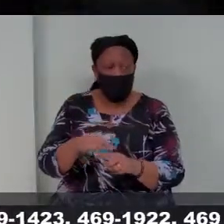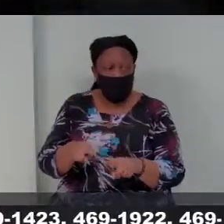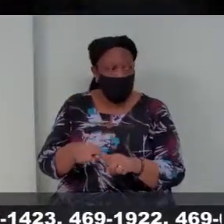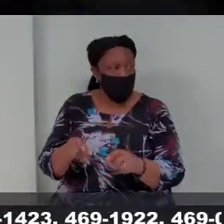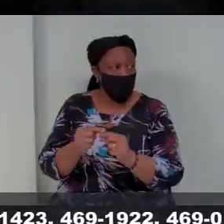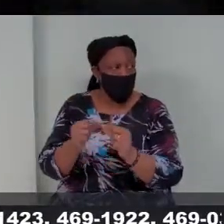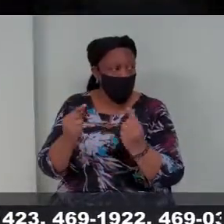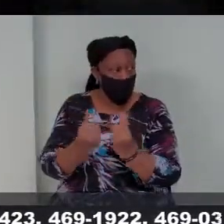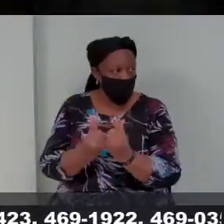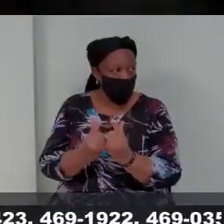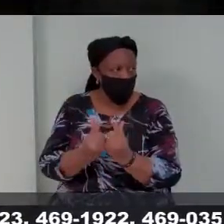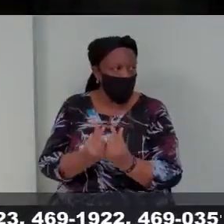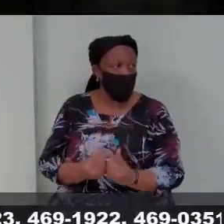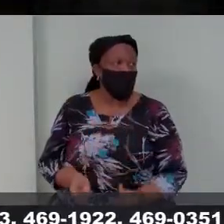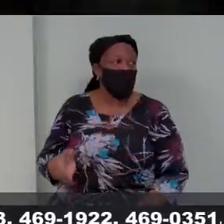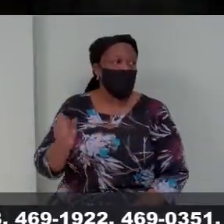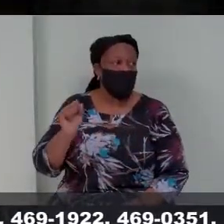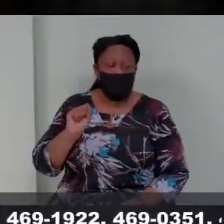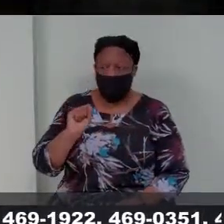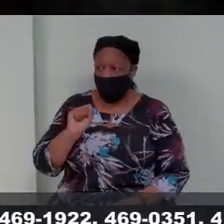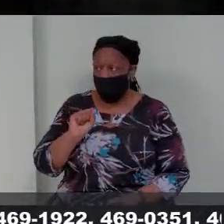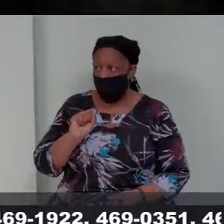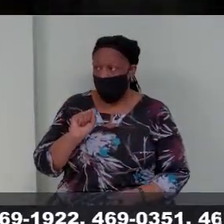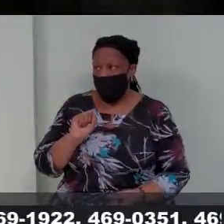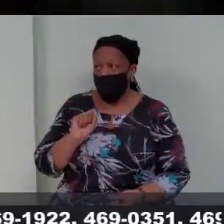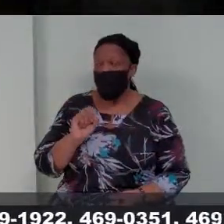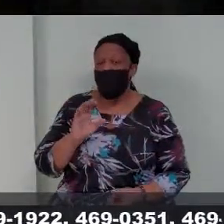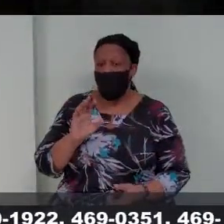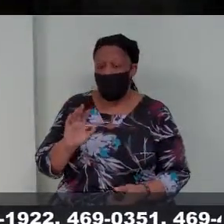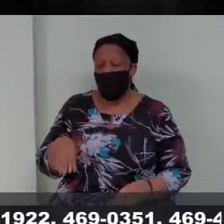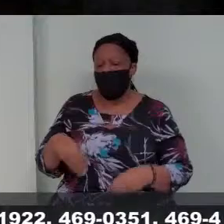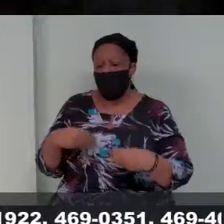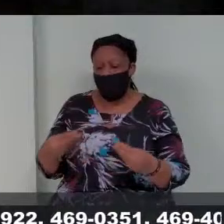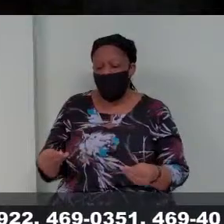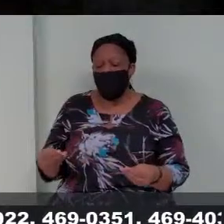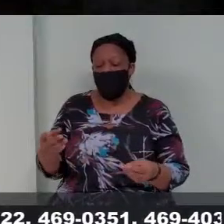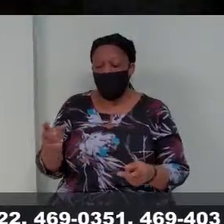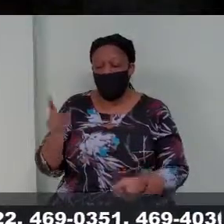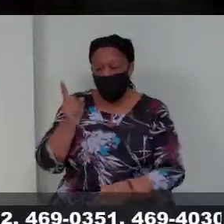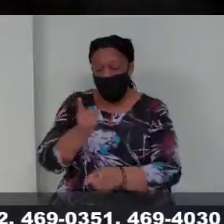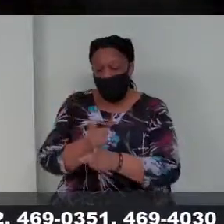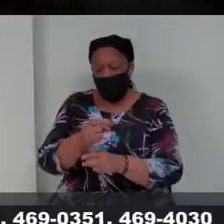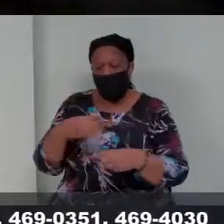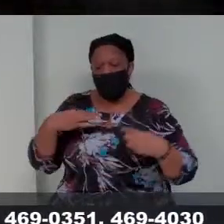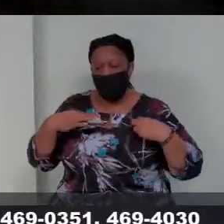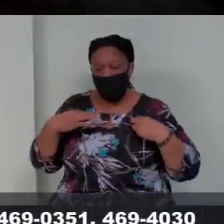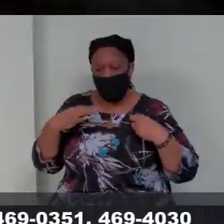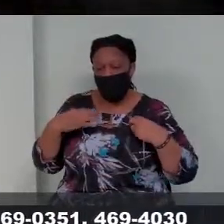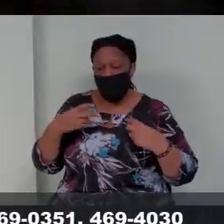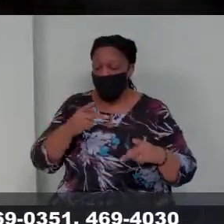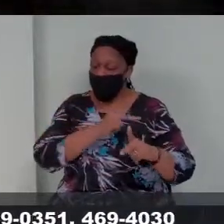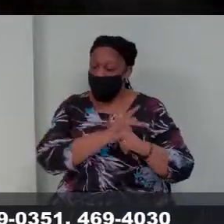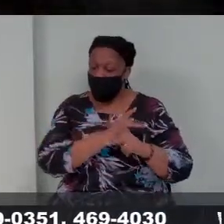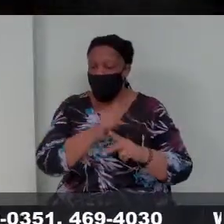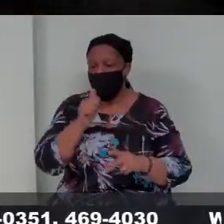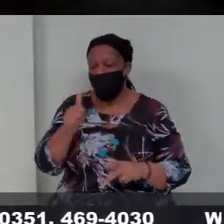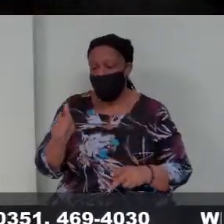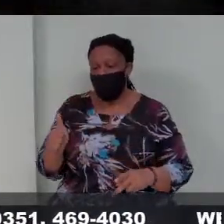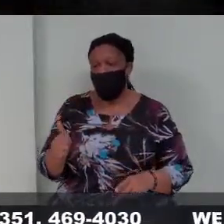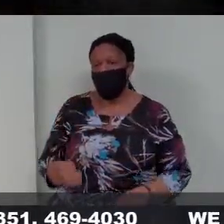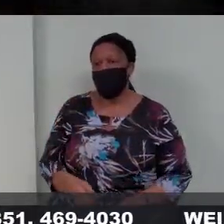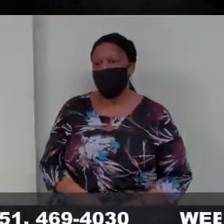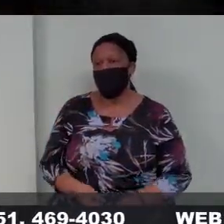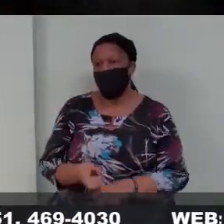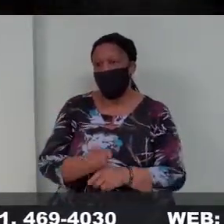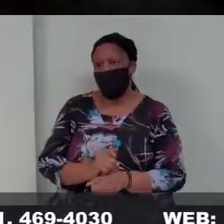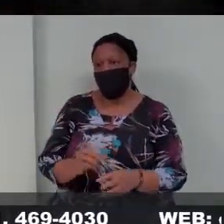extensive training, and then they are equipped with the appropriate PPE with which they will be interacting with